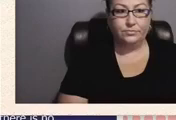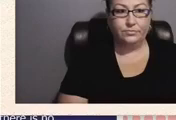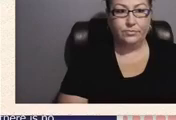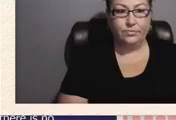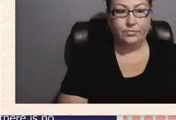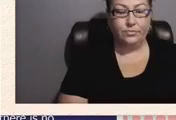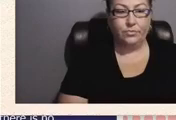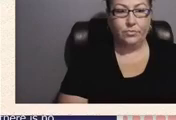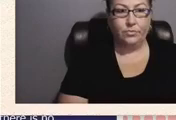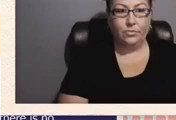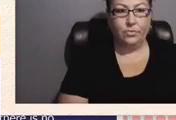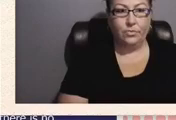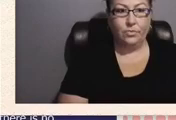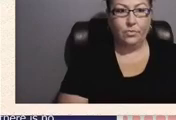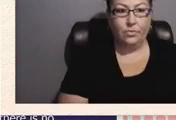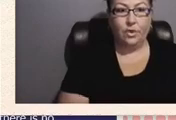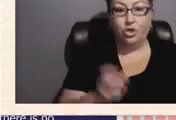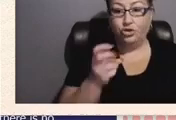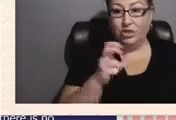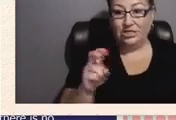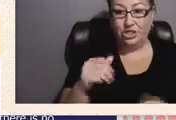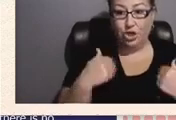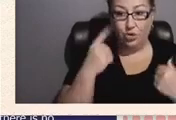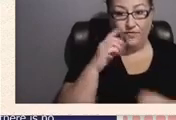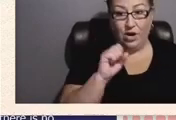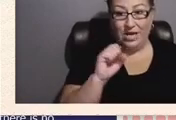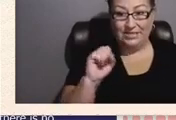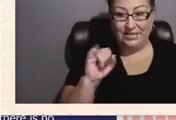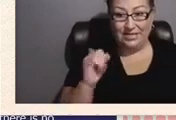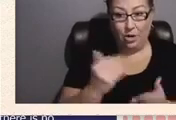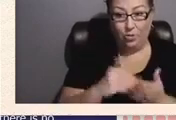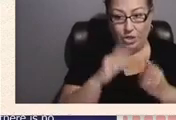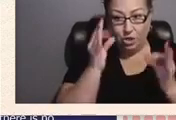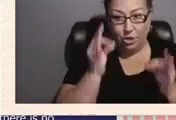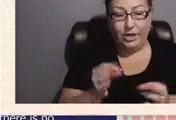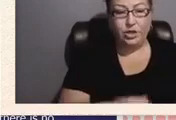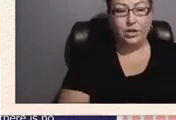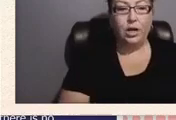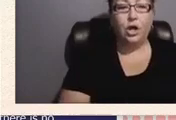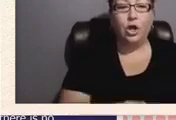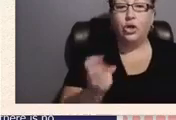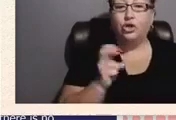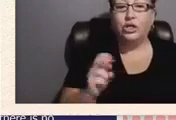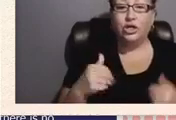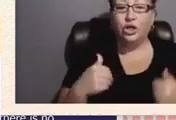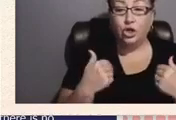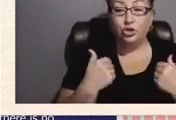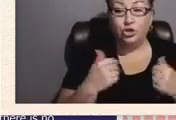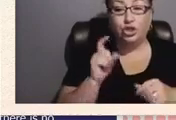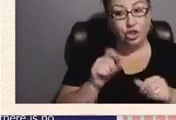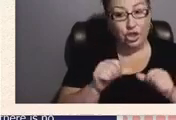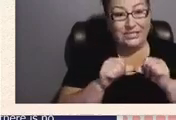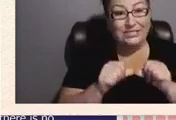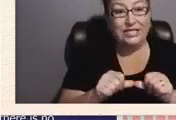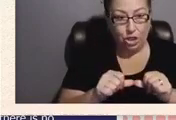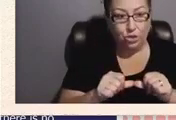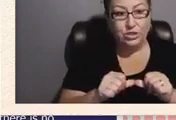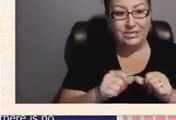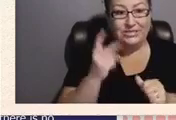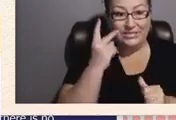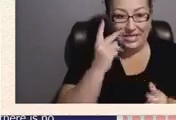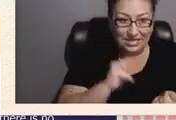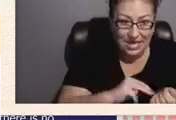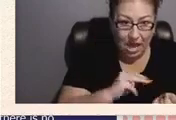Under transitioning youth for SSI determination, the transitioning youth should continue to see